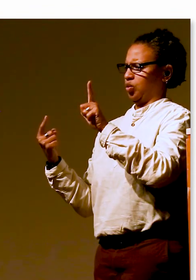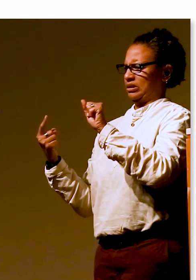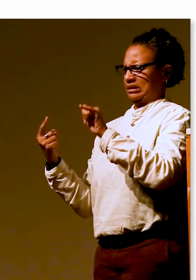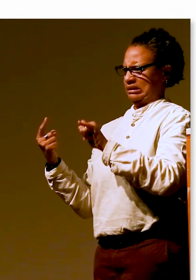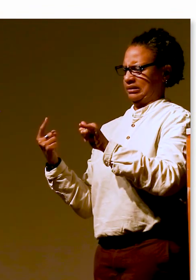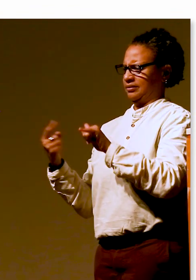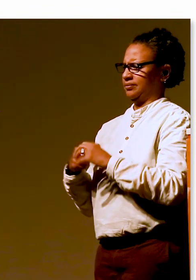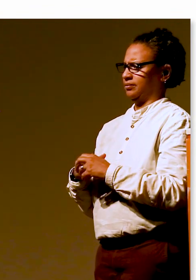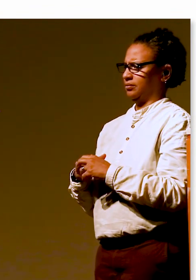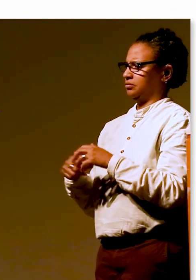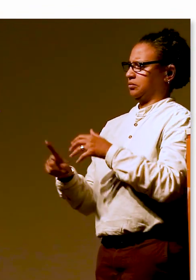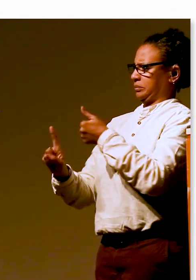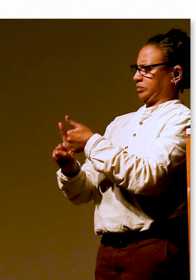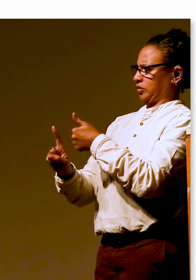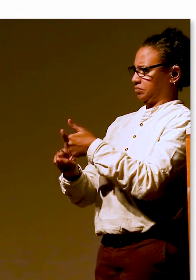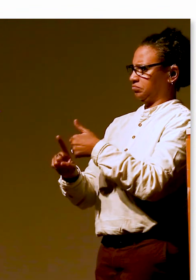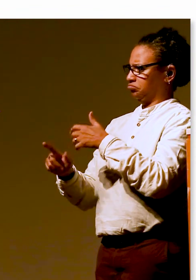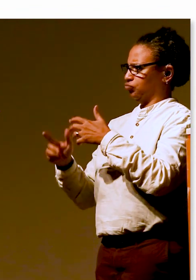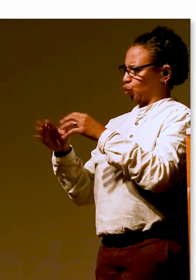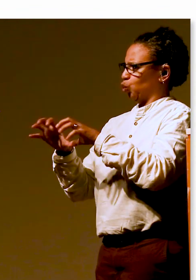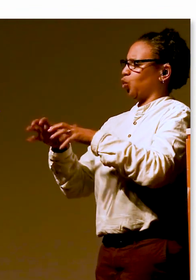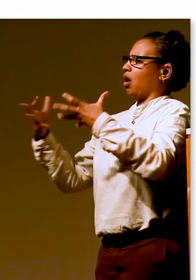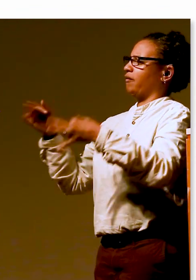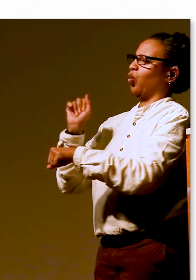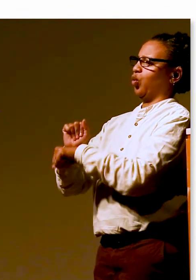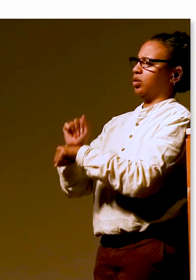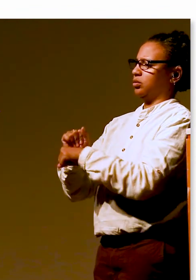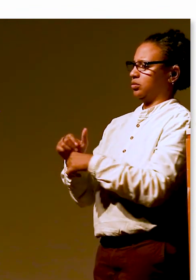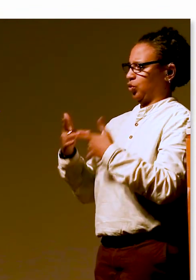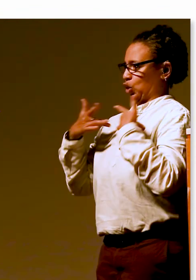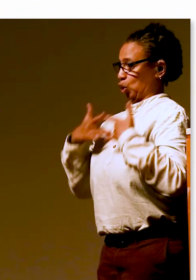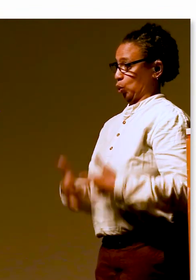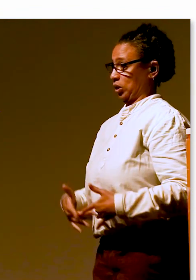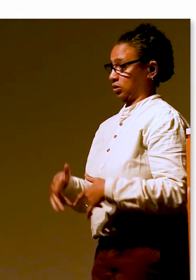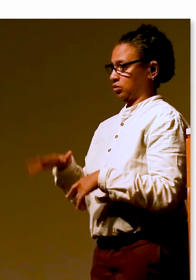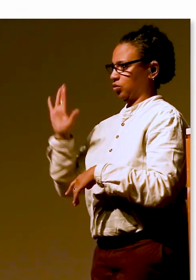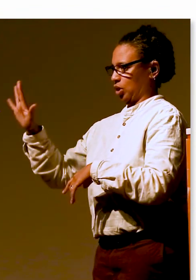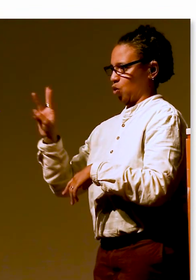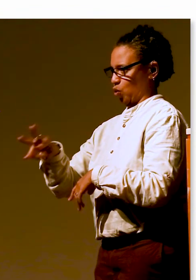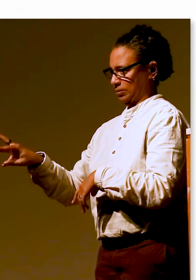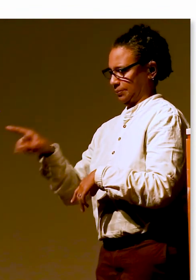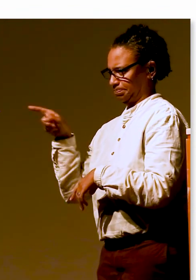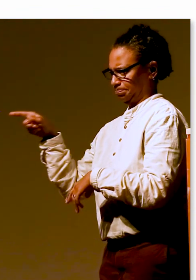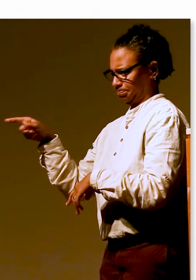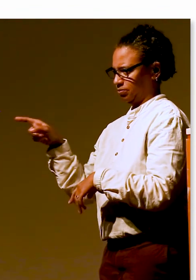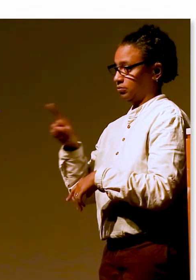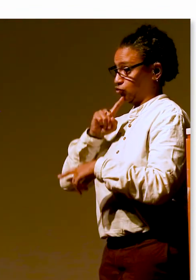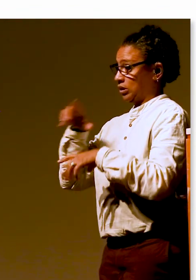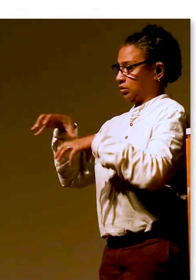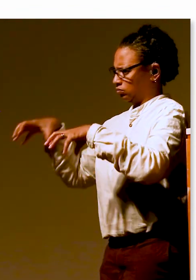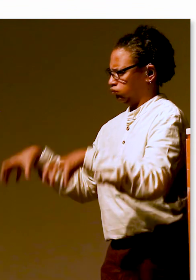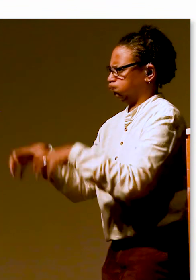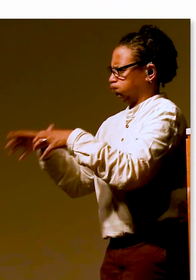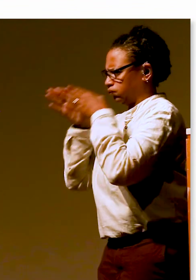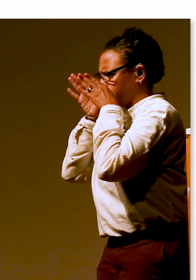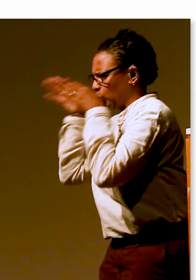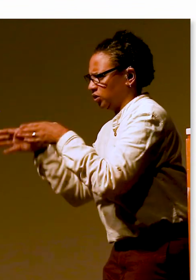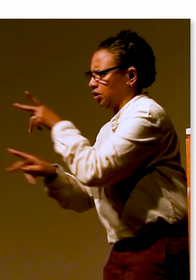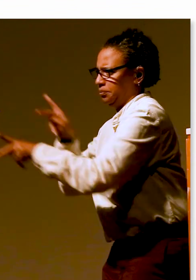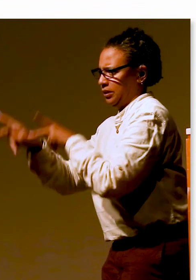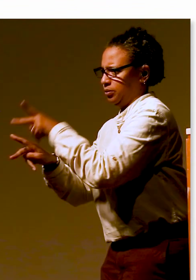nudity on the platform and censorship and that, right? And they are very like action-oriented folks. And so I want to call to their